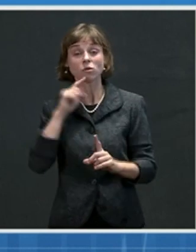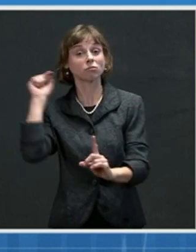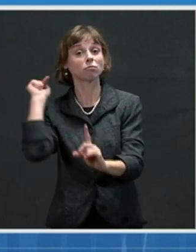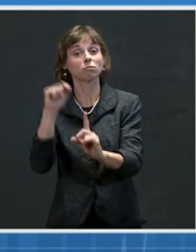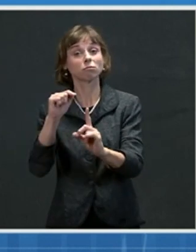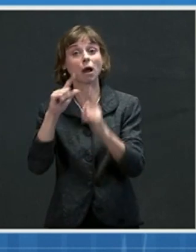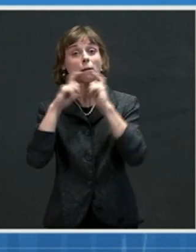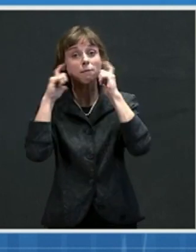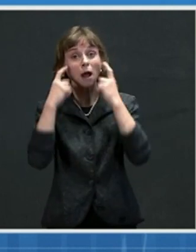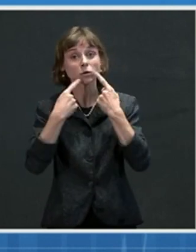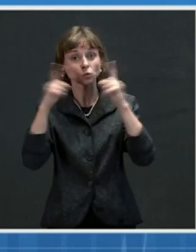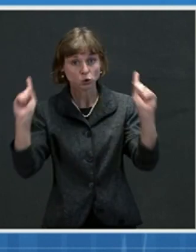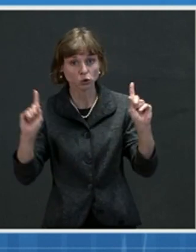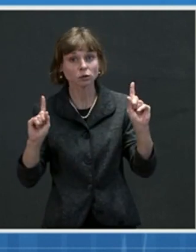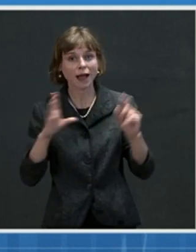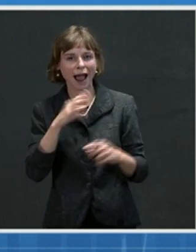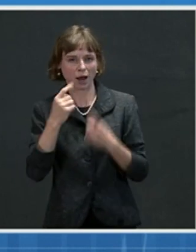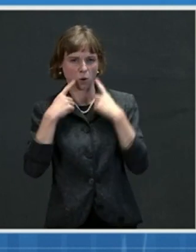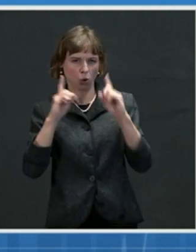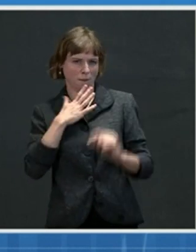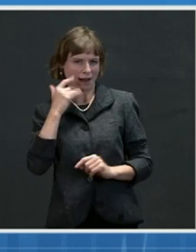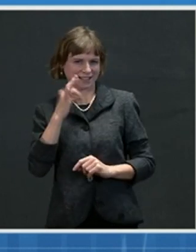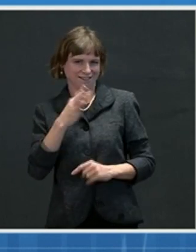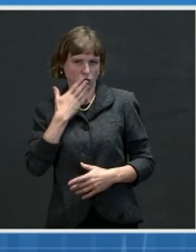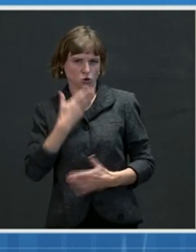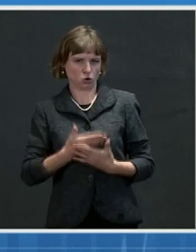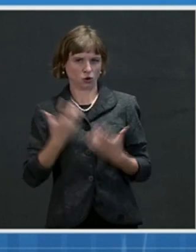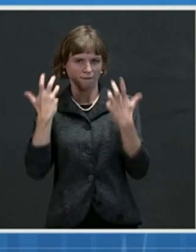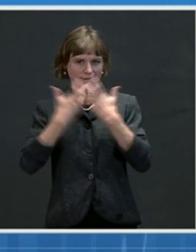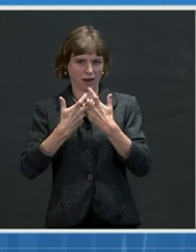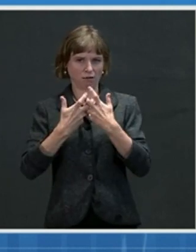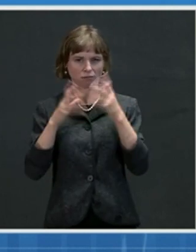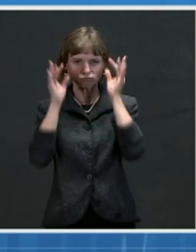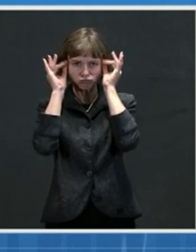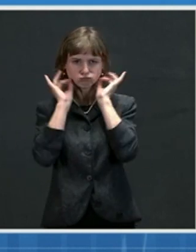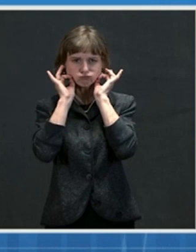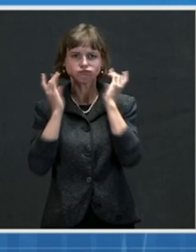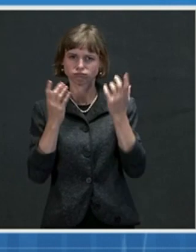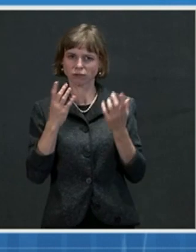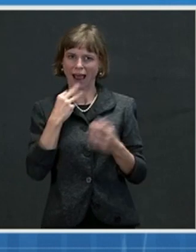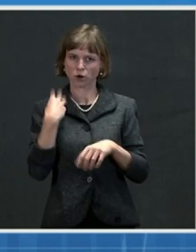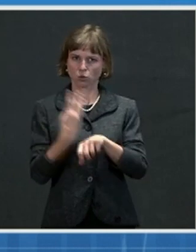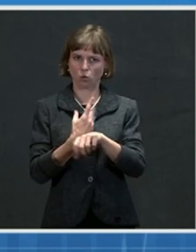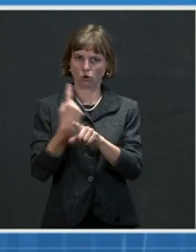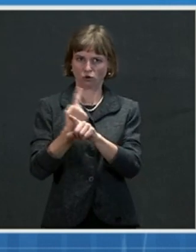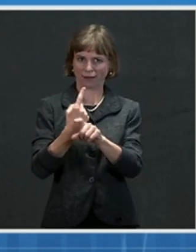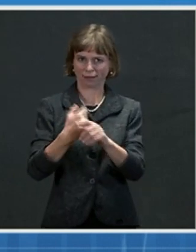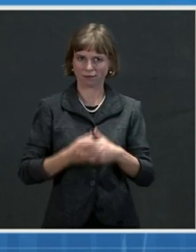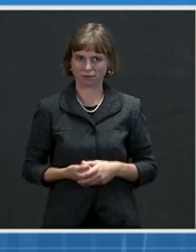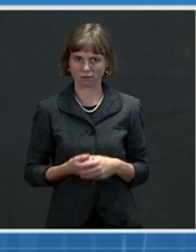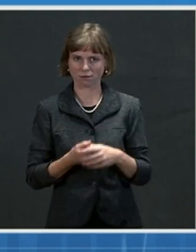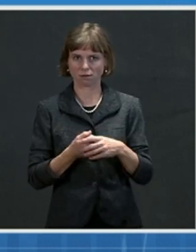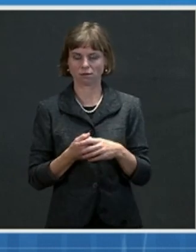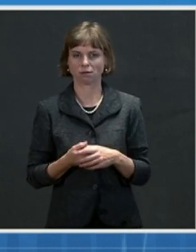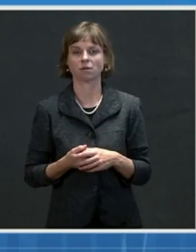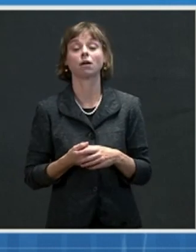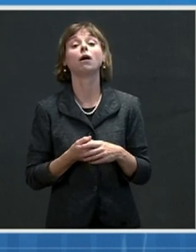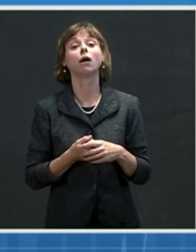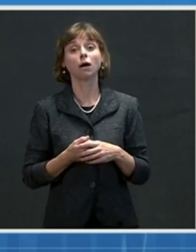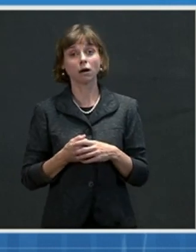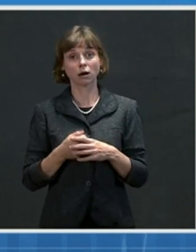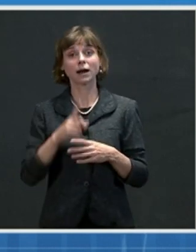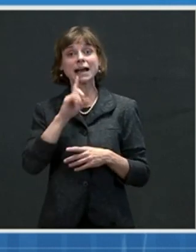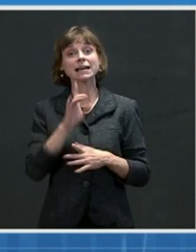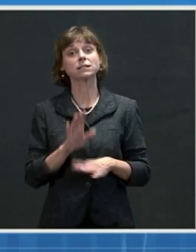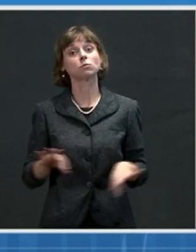work best when they have a good fit and are worn correctly. Importantly, as per our usual guidance,